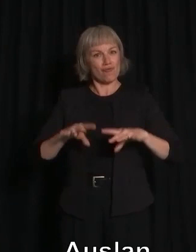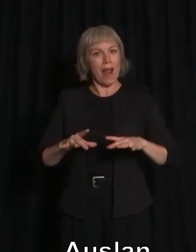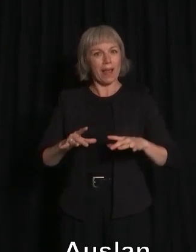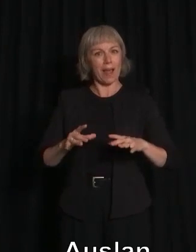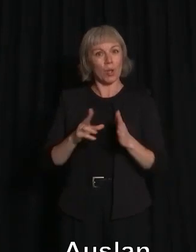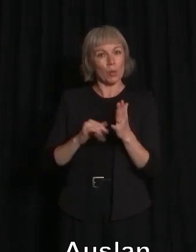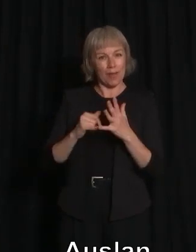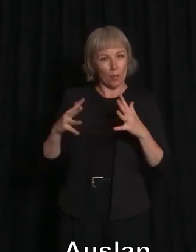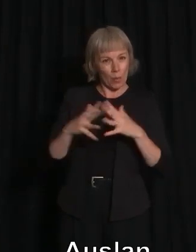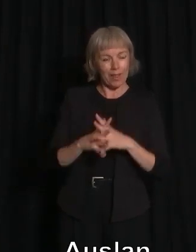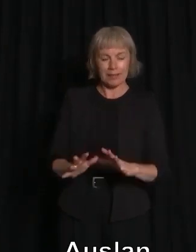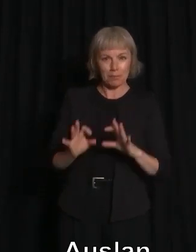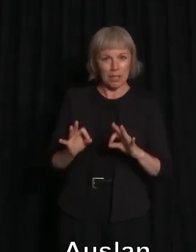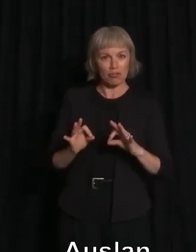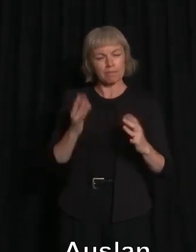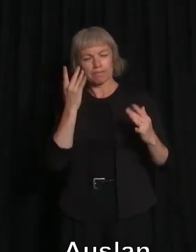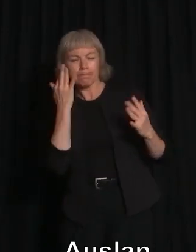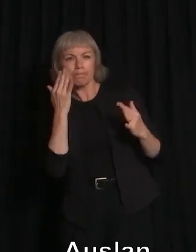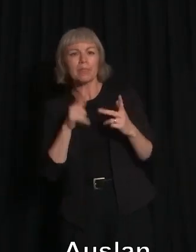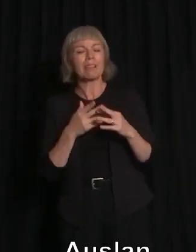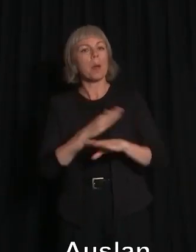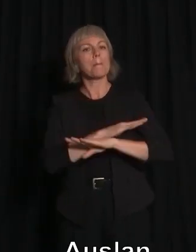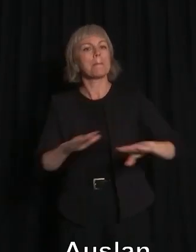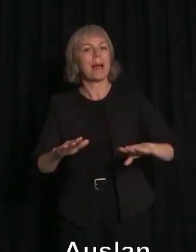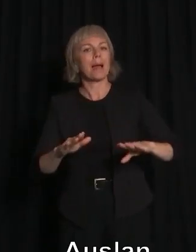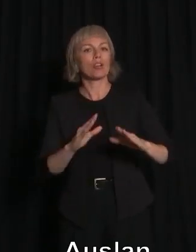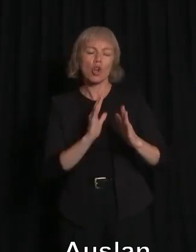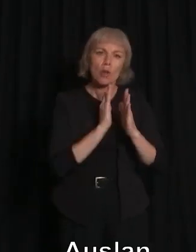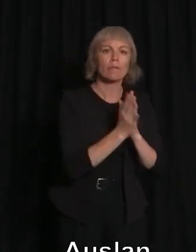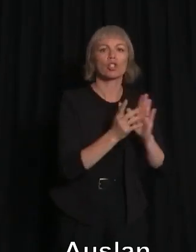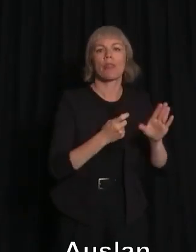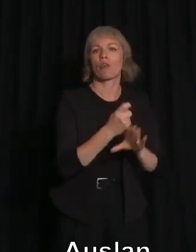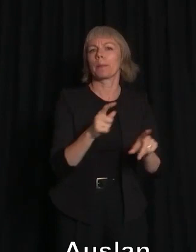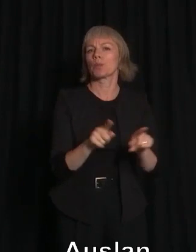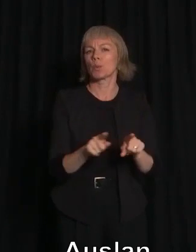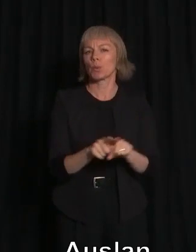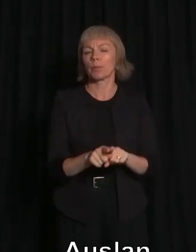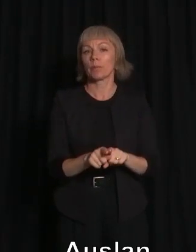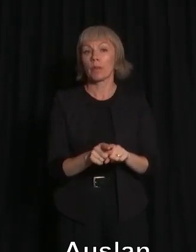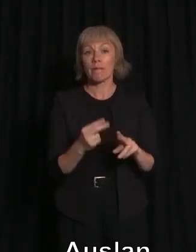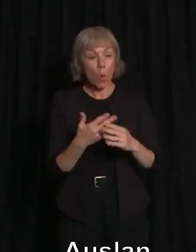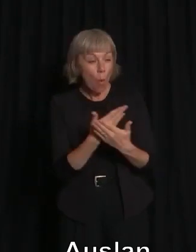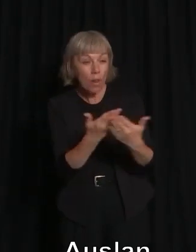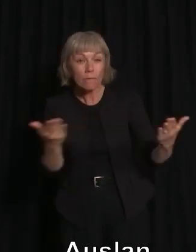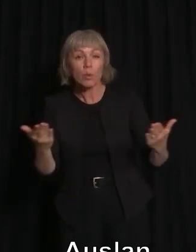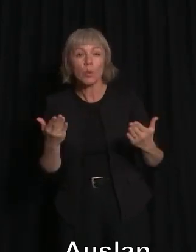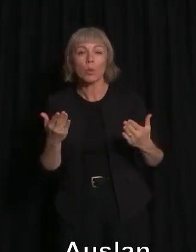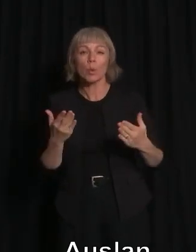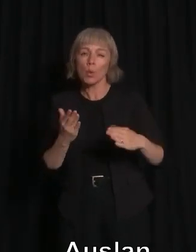New South Wales. To all of you that are creating that change, we give you